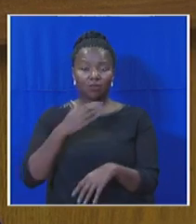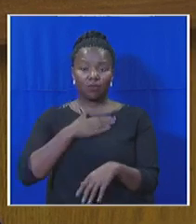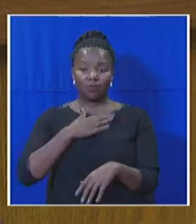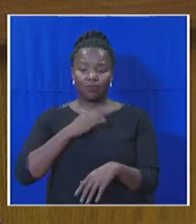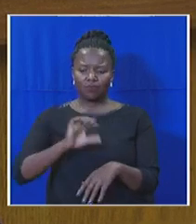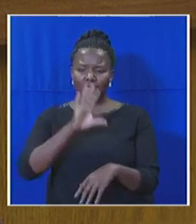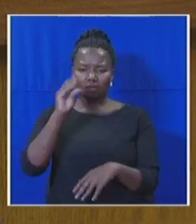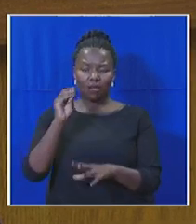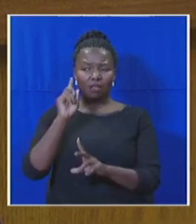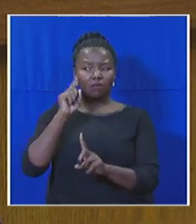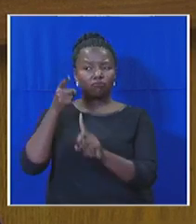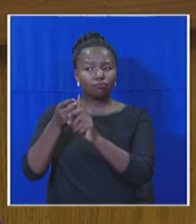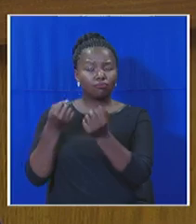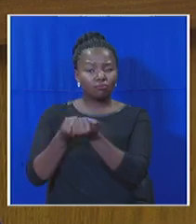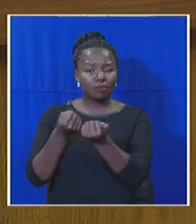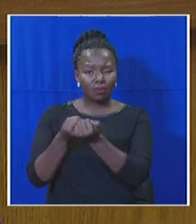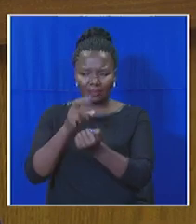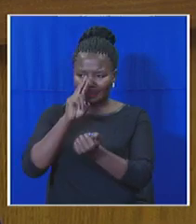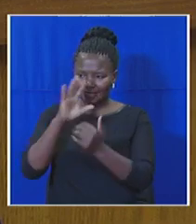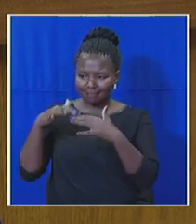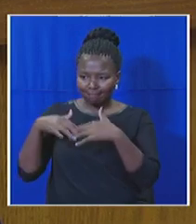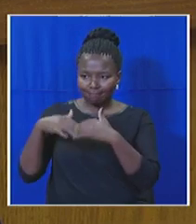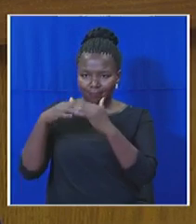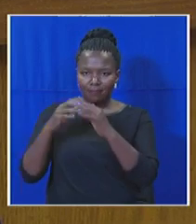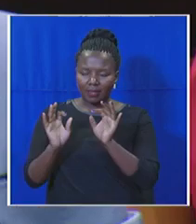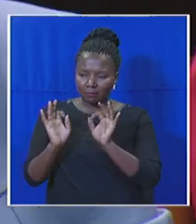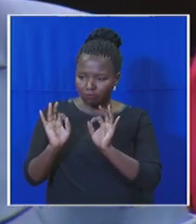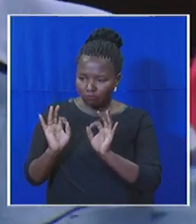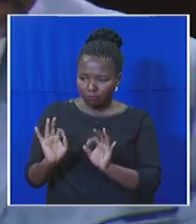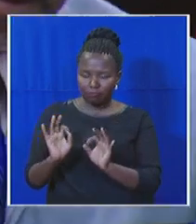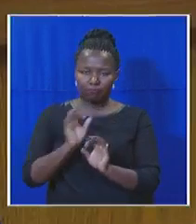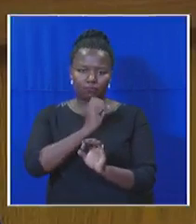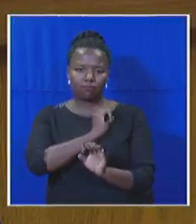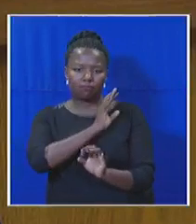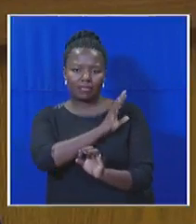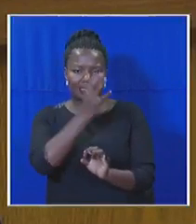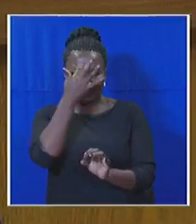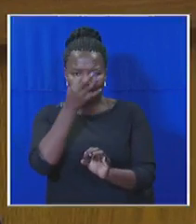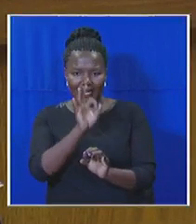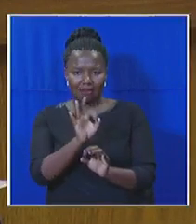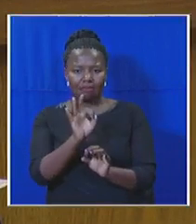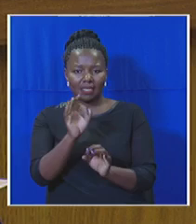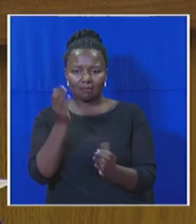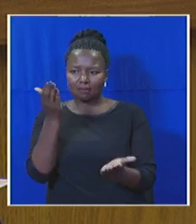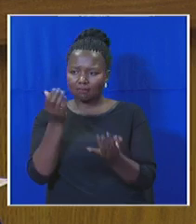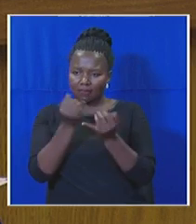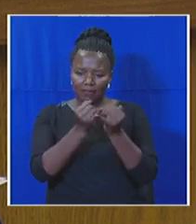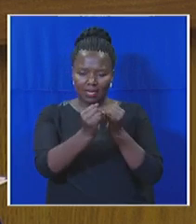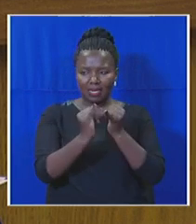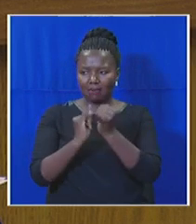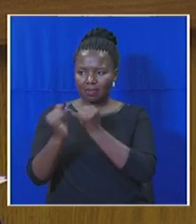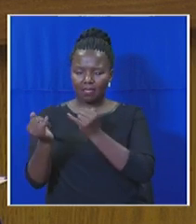aimed at the establishment of a viable Palestinian state existing side by side with